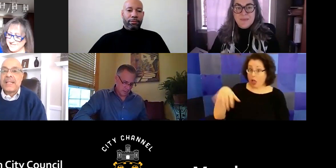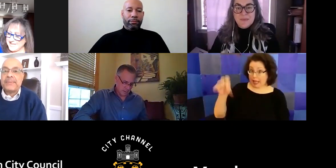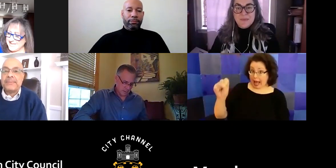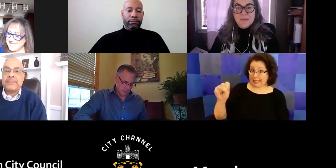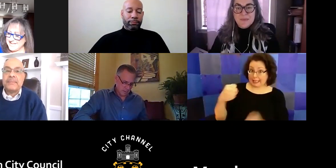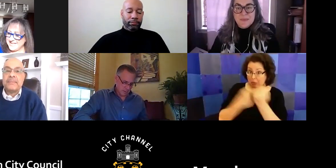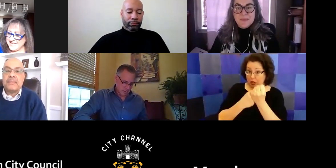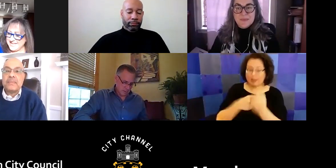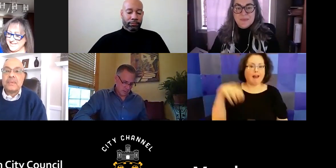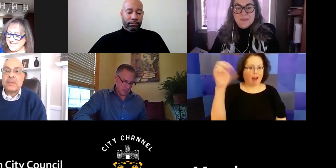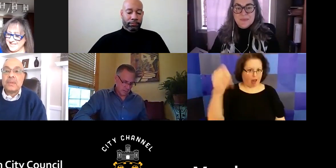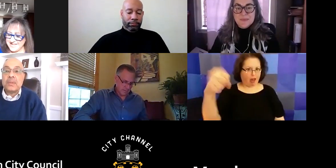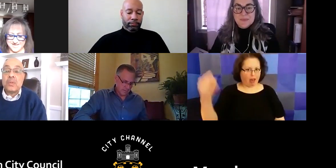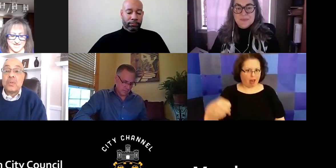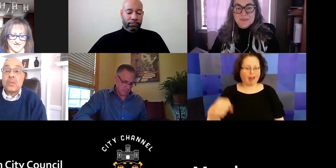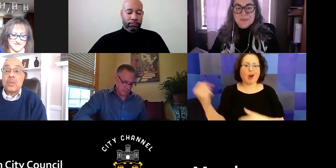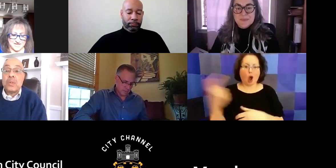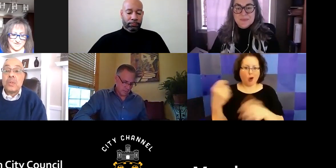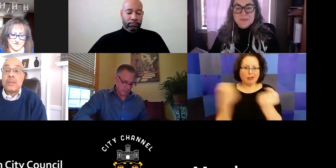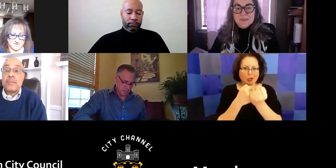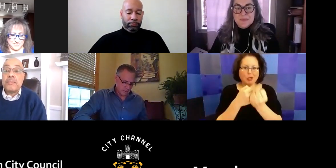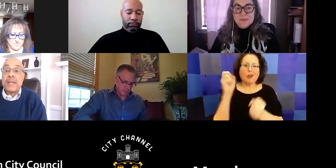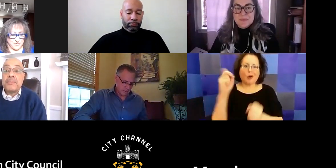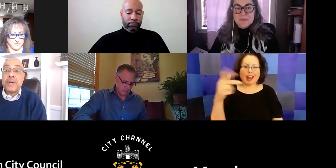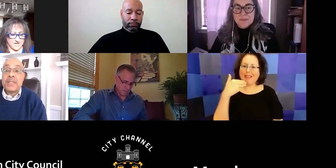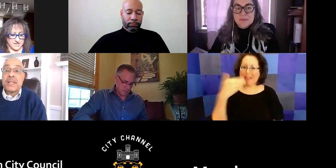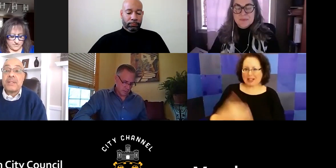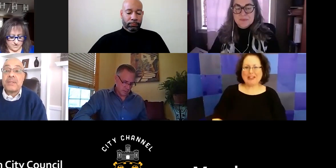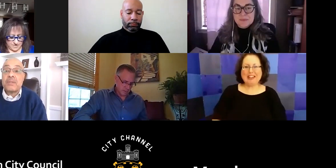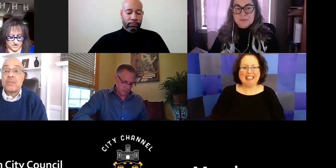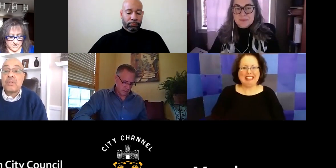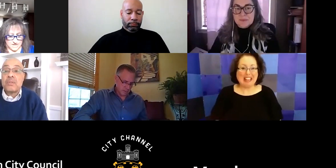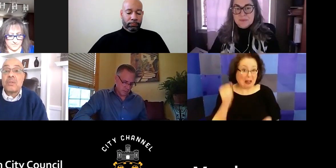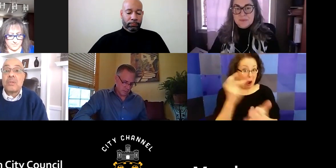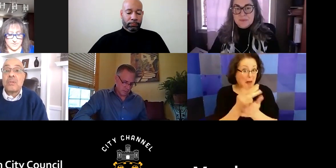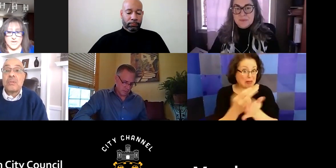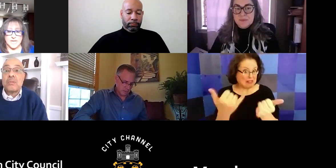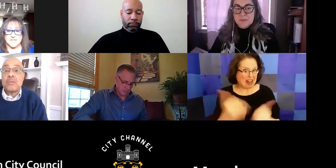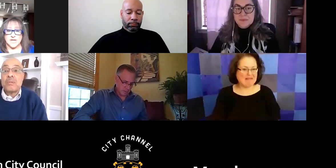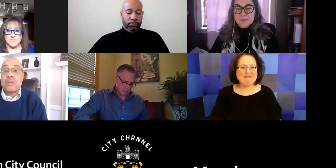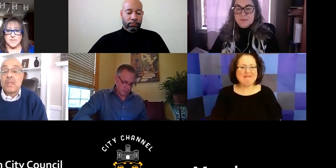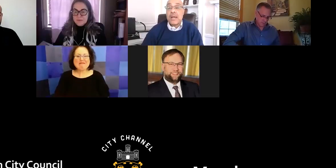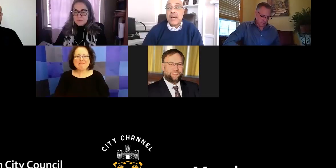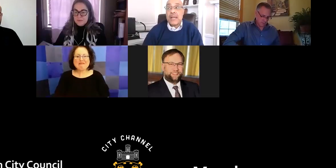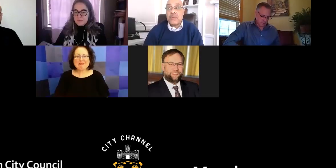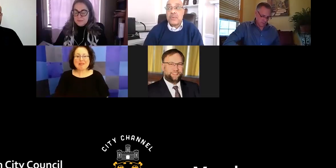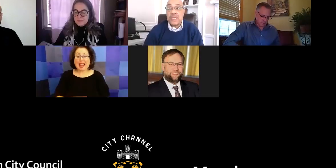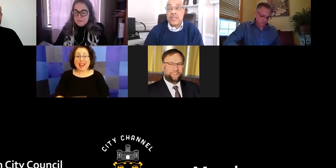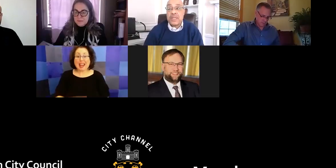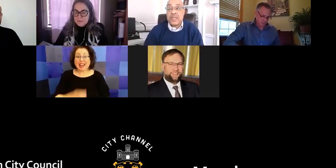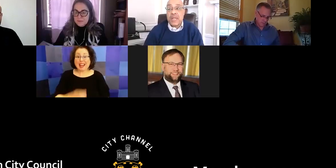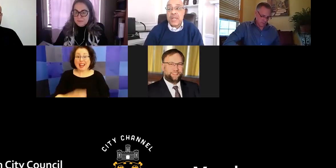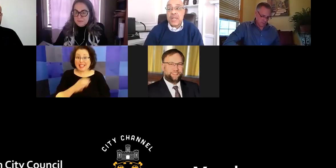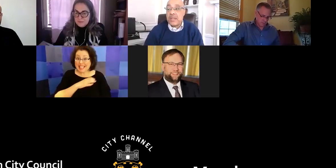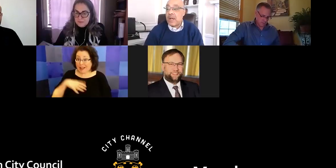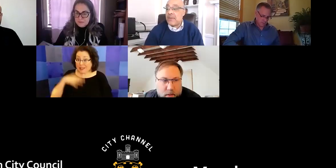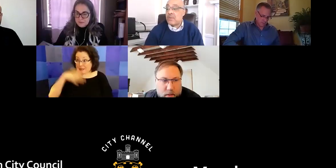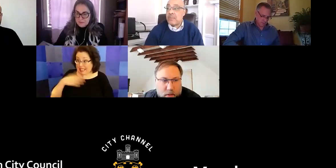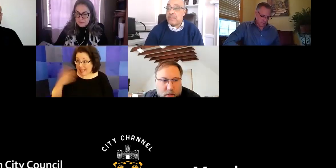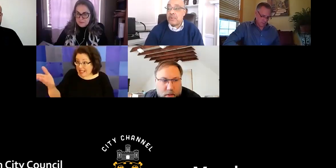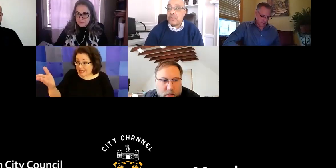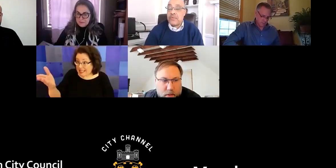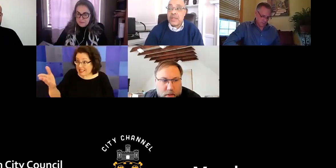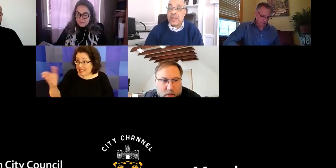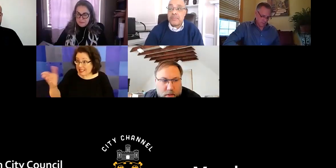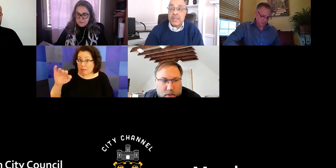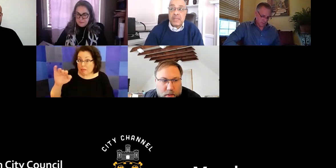Aye. Aye. Thank you. And they're all approved. Madam President. And that, yes, Councilman. I didn't want to say anything until after we approved